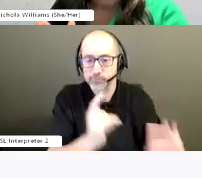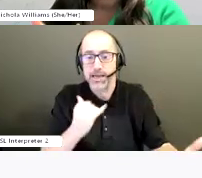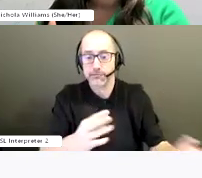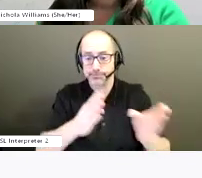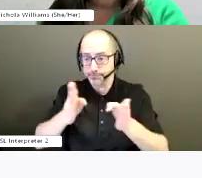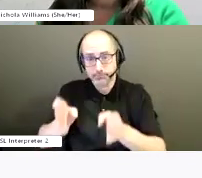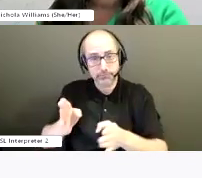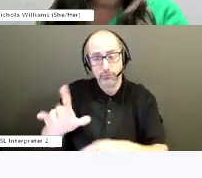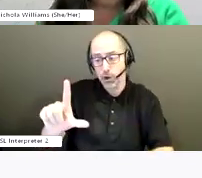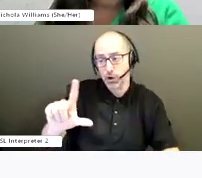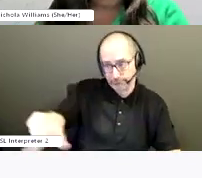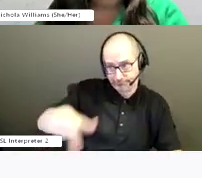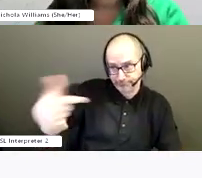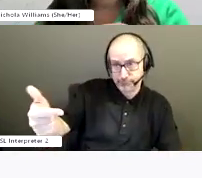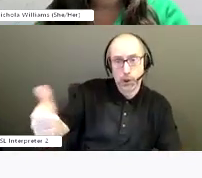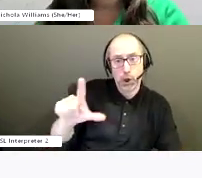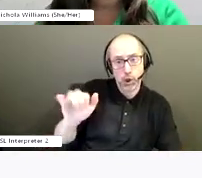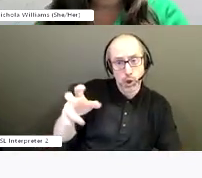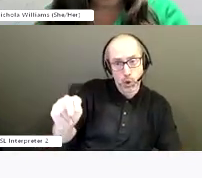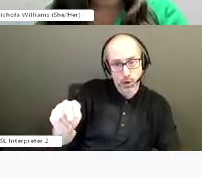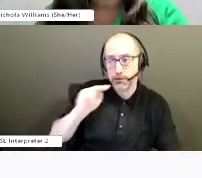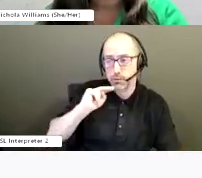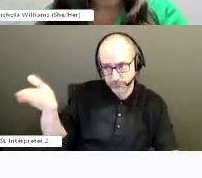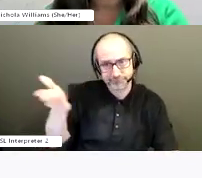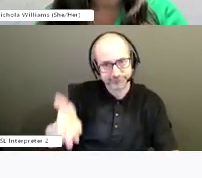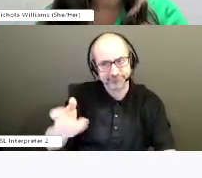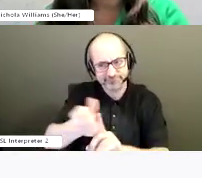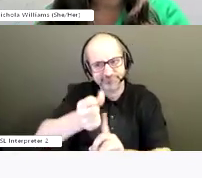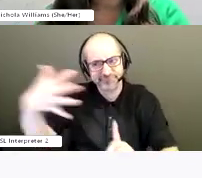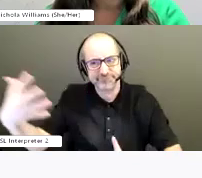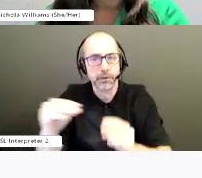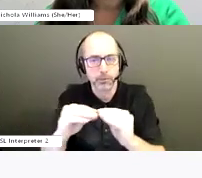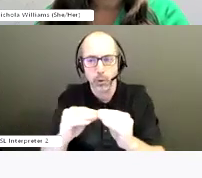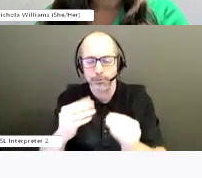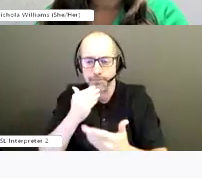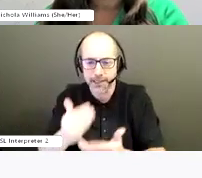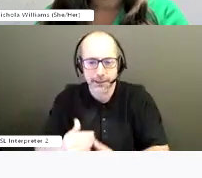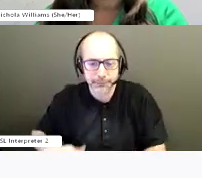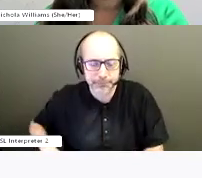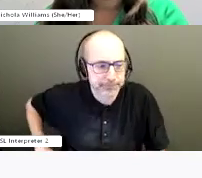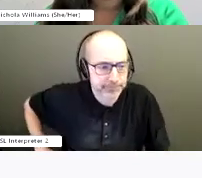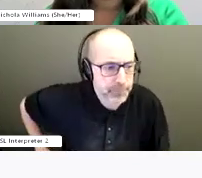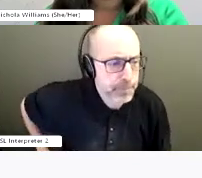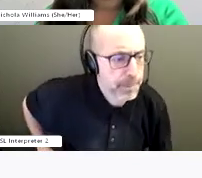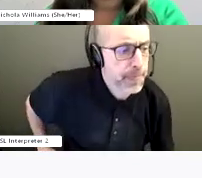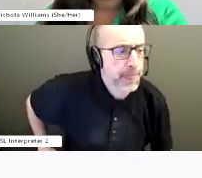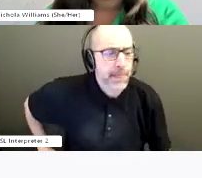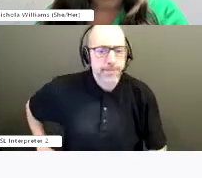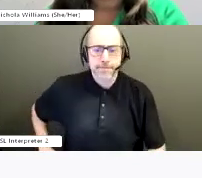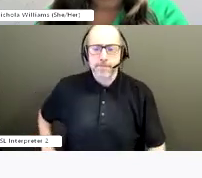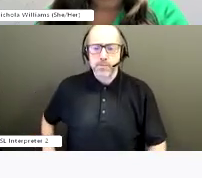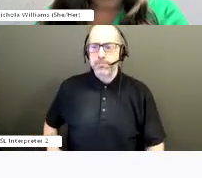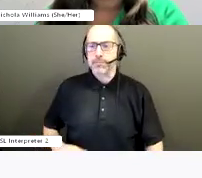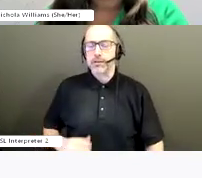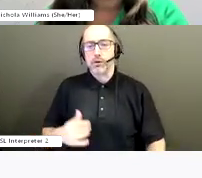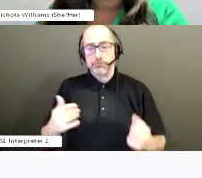Lauren, to continue this conversation. Thank you so much. Thanks, Nicola. So, as Benedict mentioned,